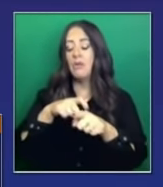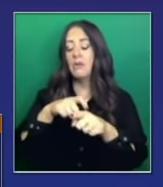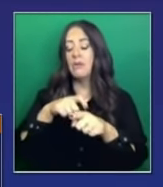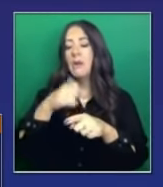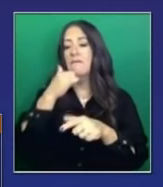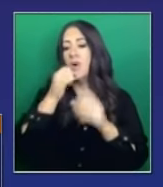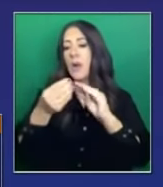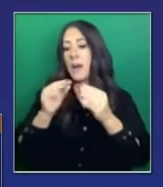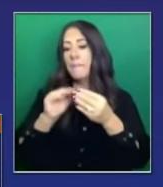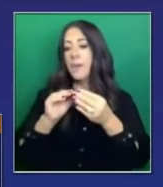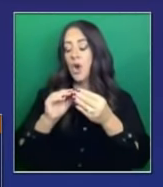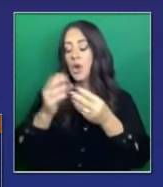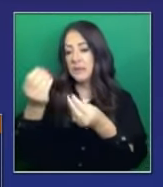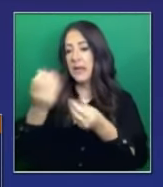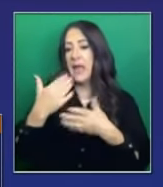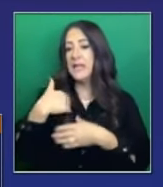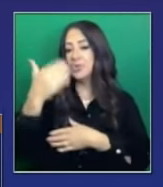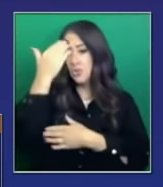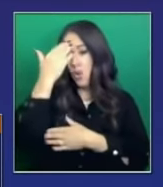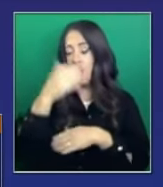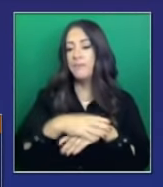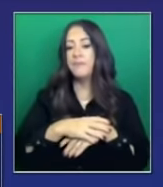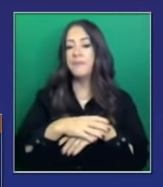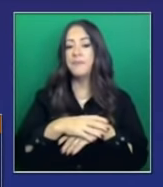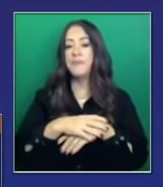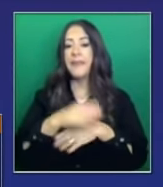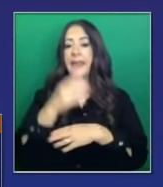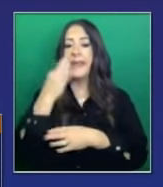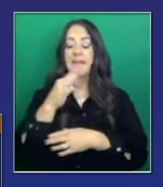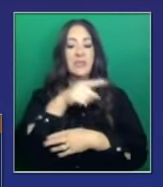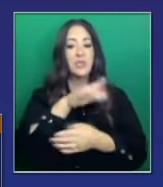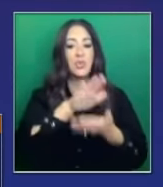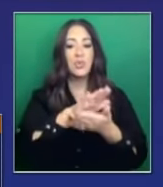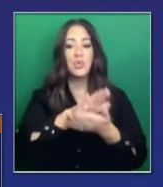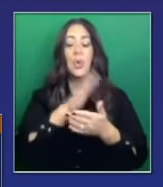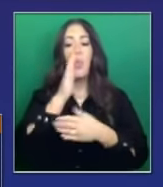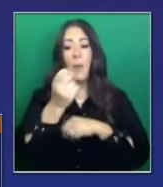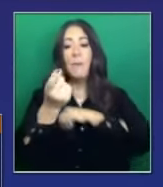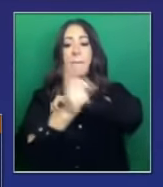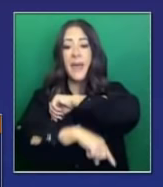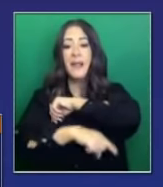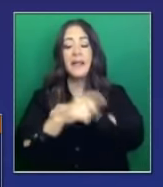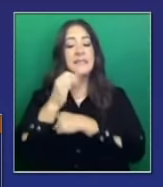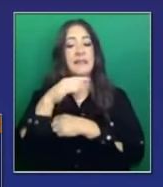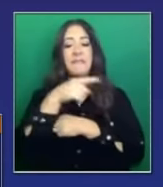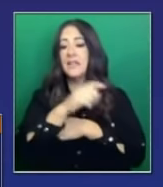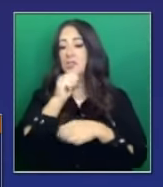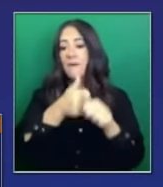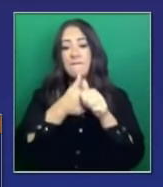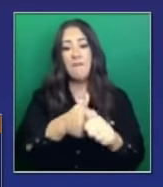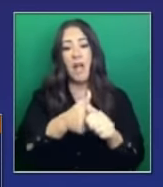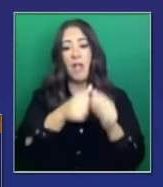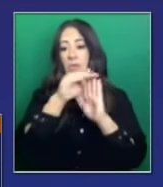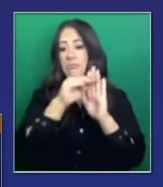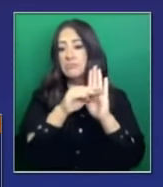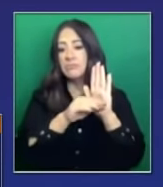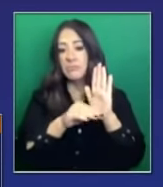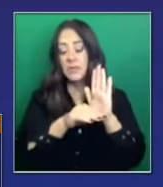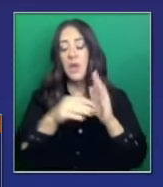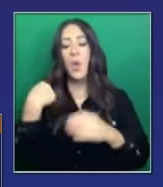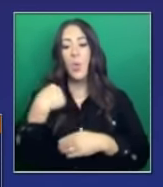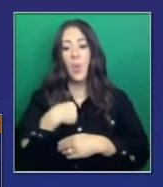schools, again, that are failing to implement, they have to be penalized, meaning there has to be some accountability. We're going to raise expectations. As